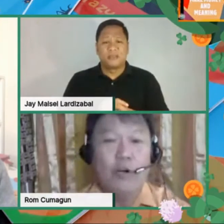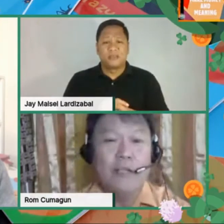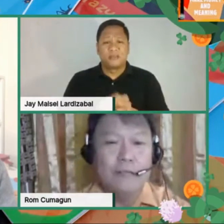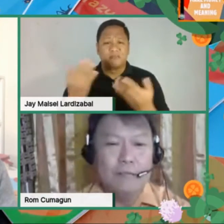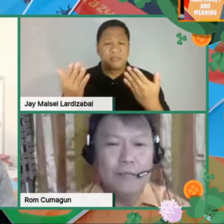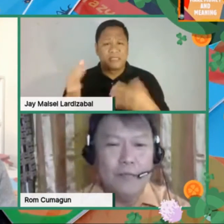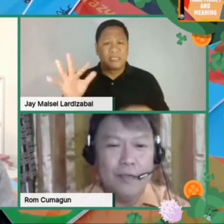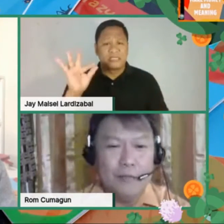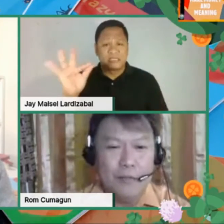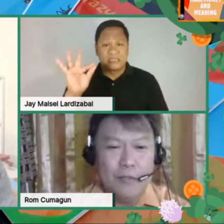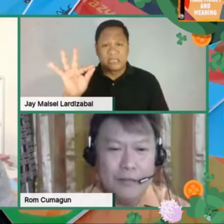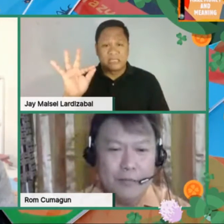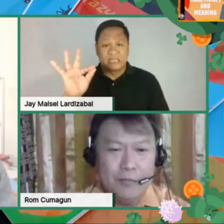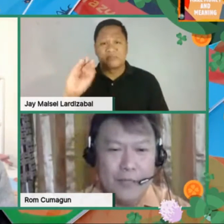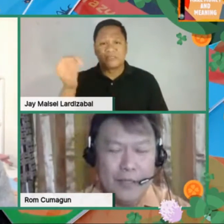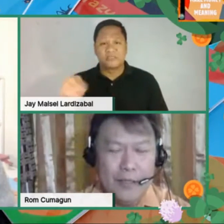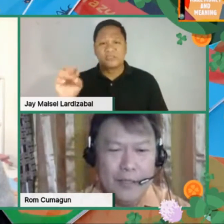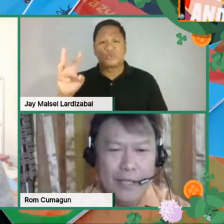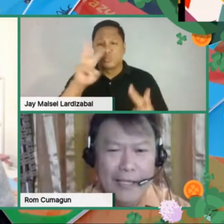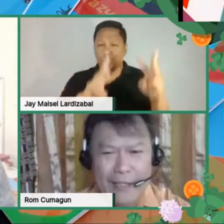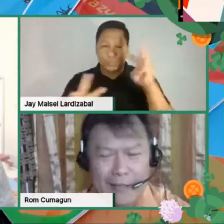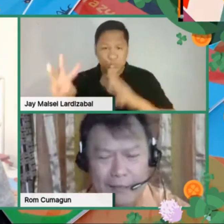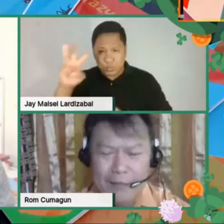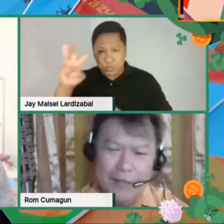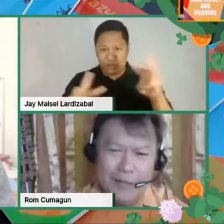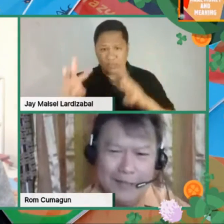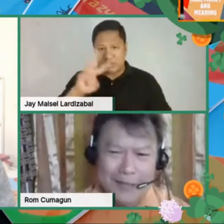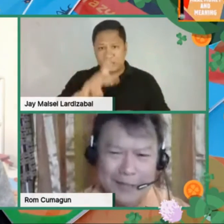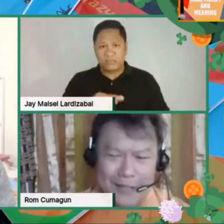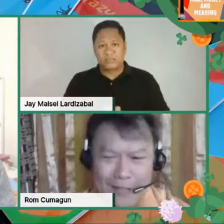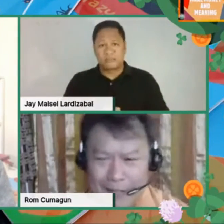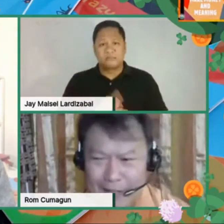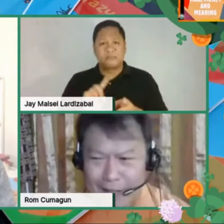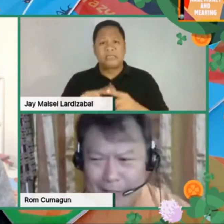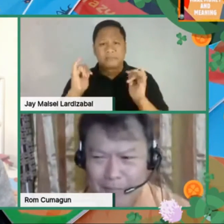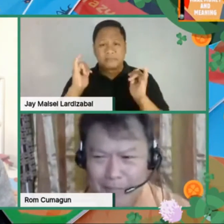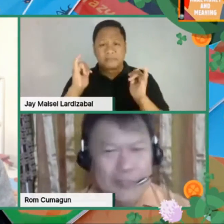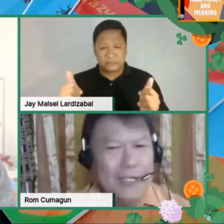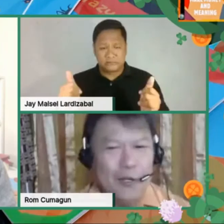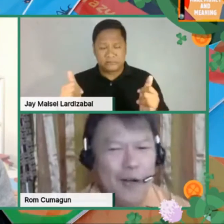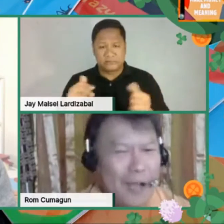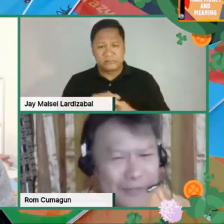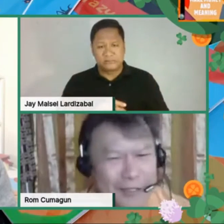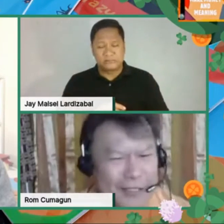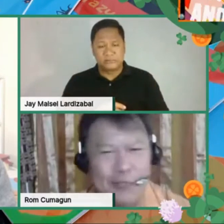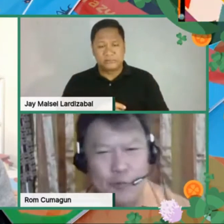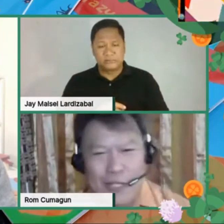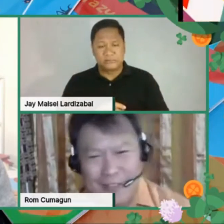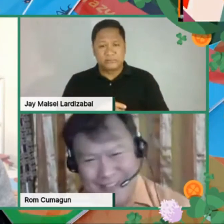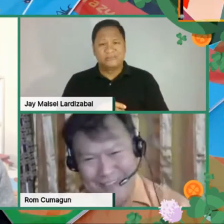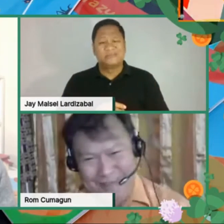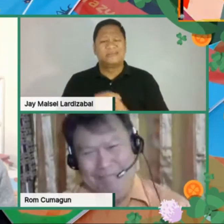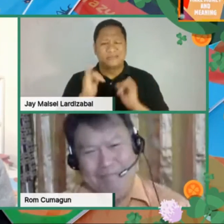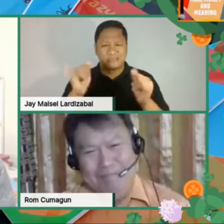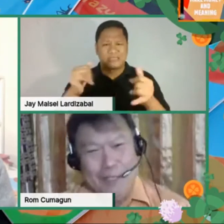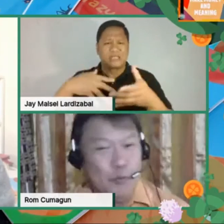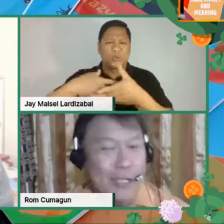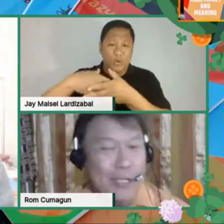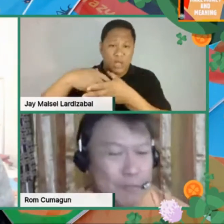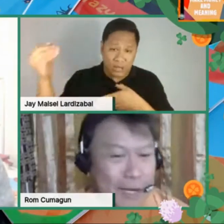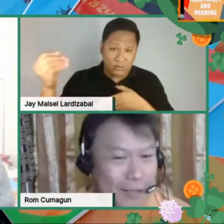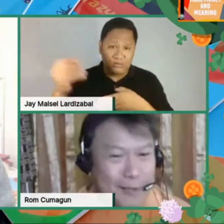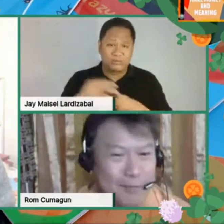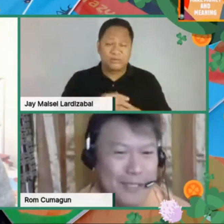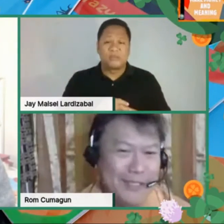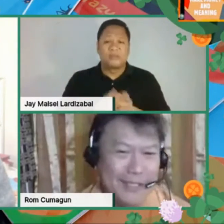90% are really worried, very worried, Mhm. and Mhm. yet they still go out. That's what